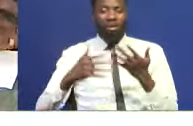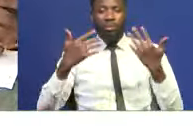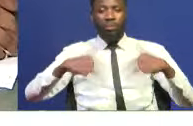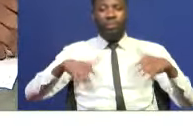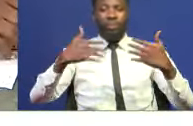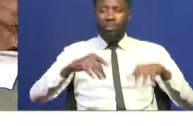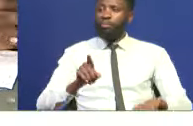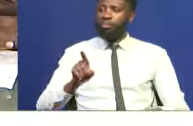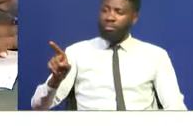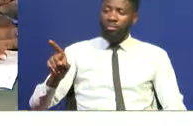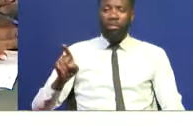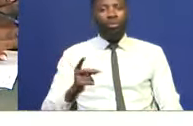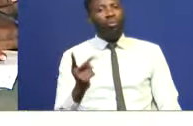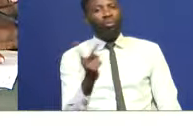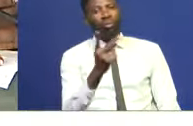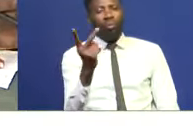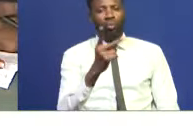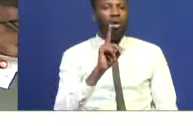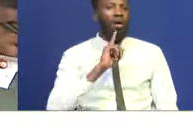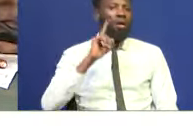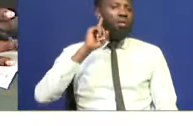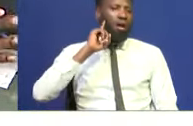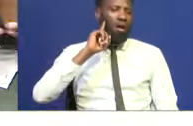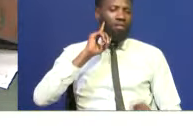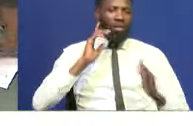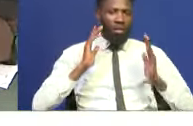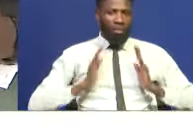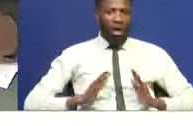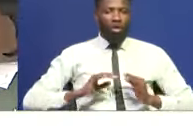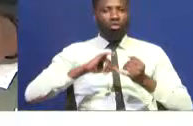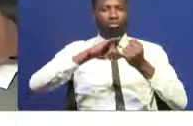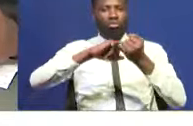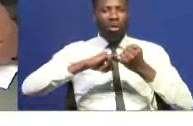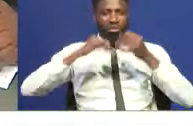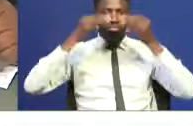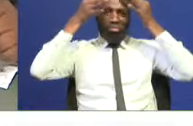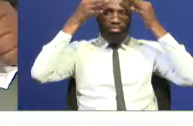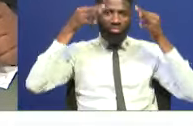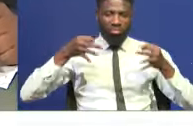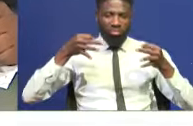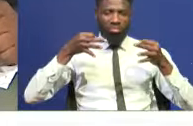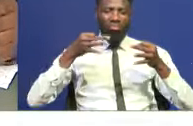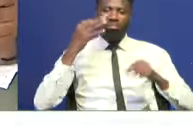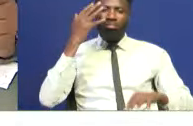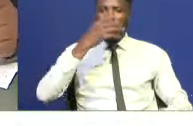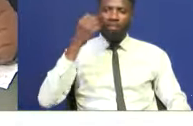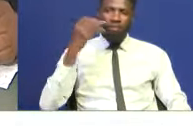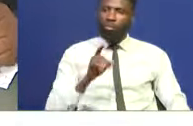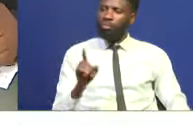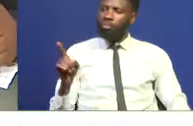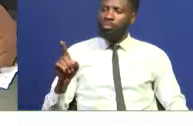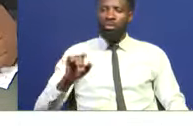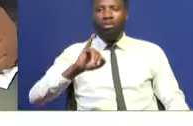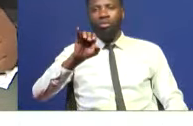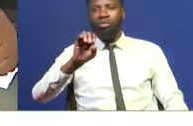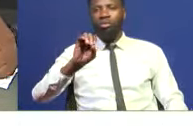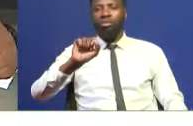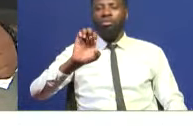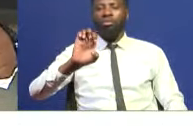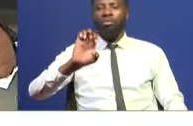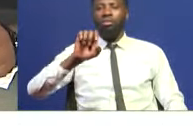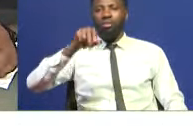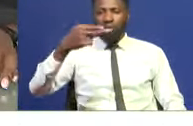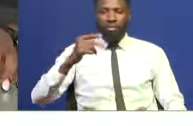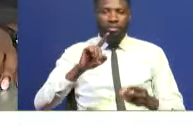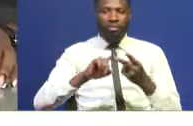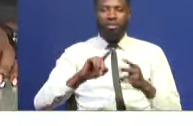hearing impairment, exchanged their matrimonial vows in a radiant wedding ceremony. Joseph Karienga and Esther Mboya